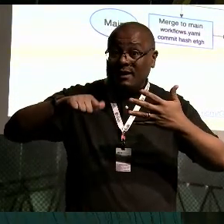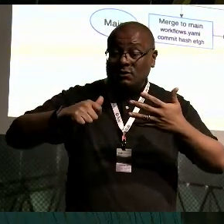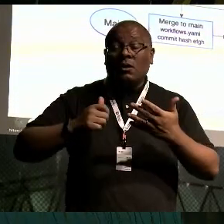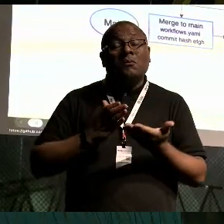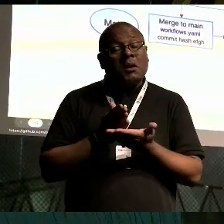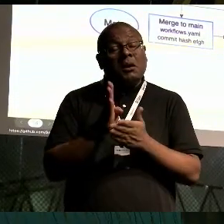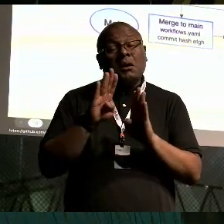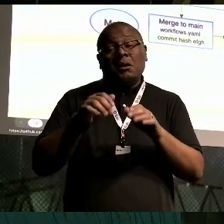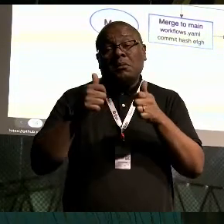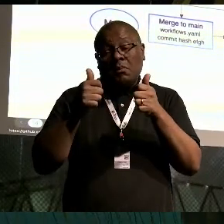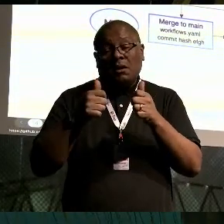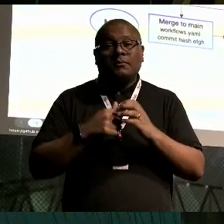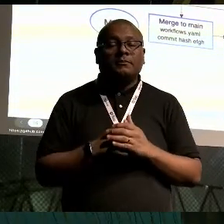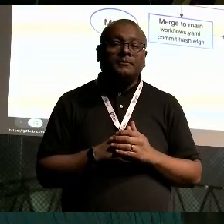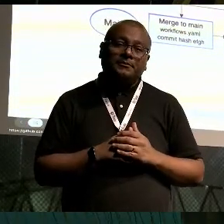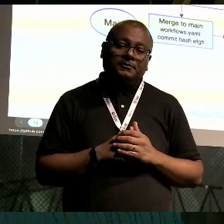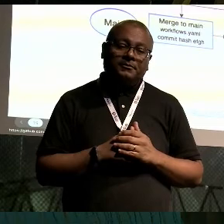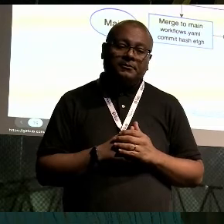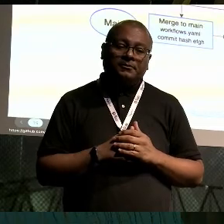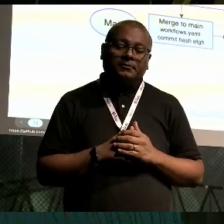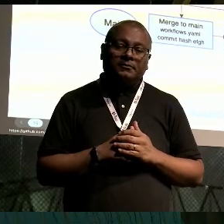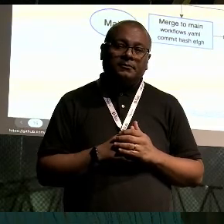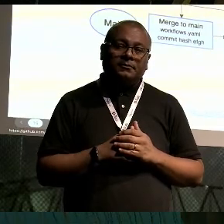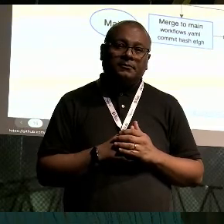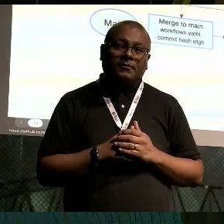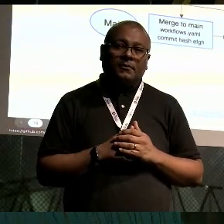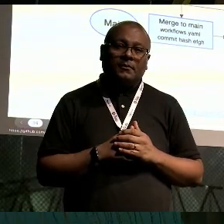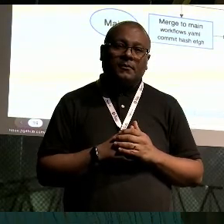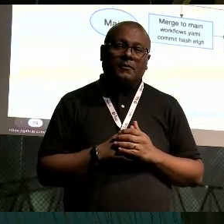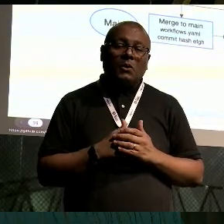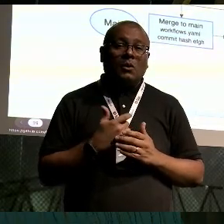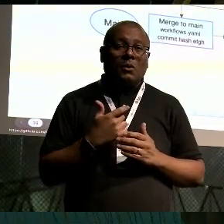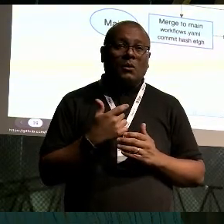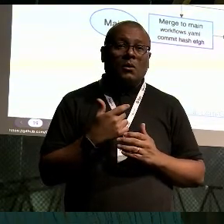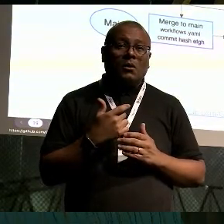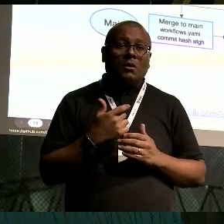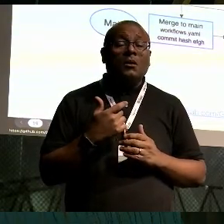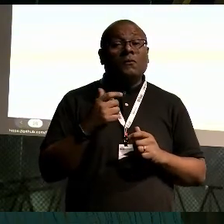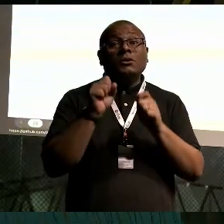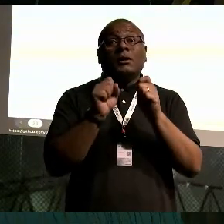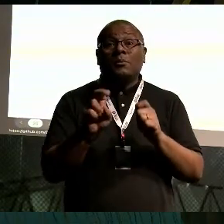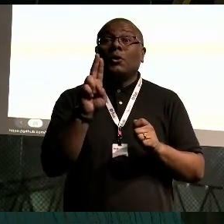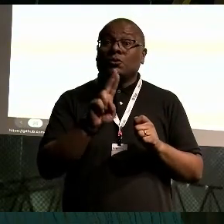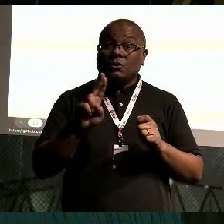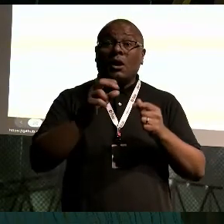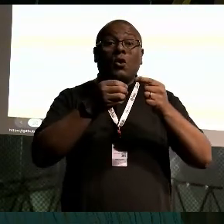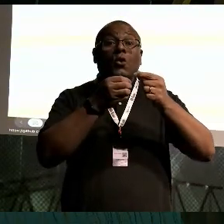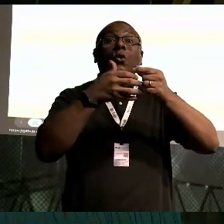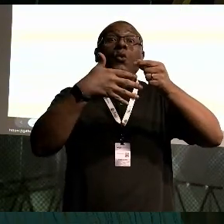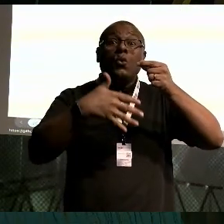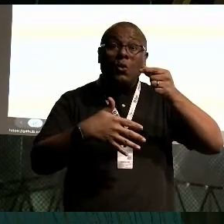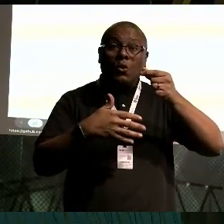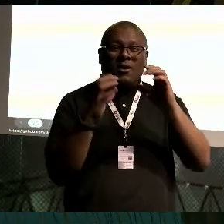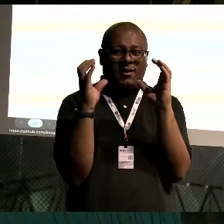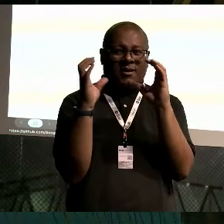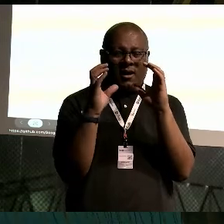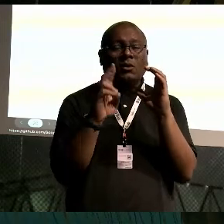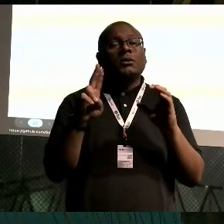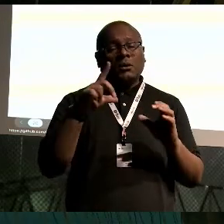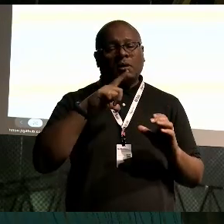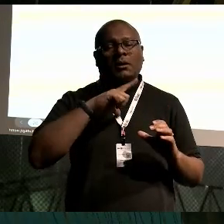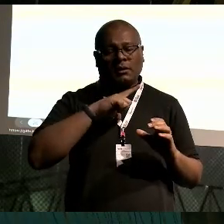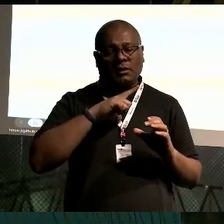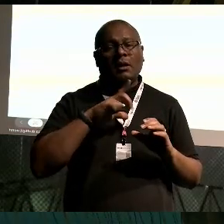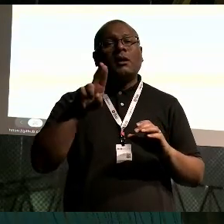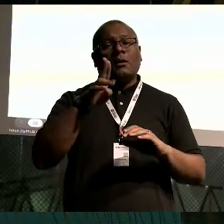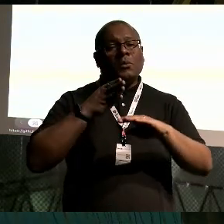this up with Cloud built on Google Cloud. And finally, you need to